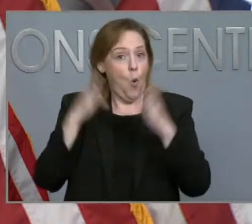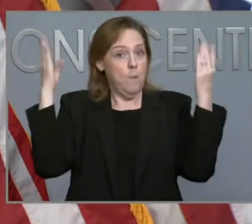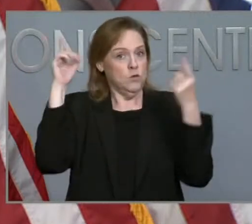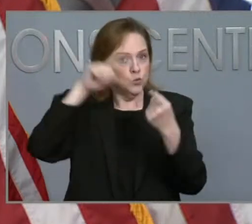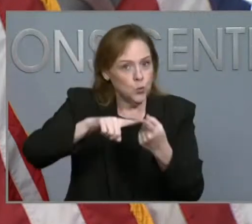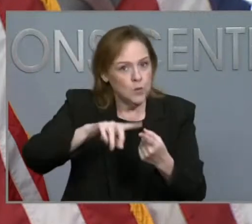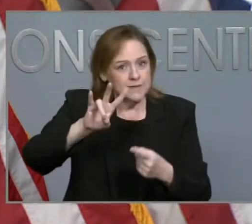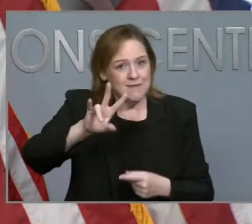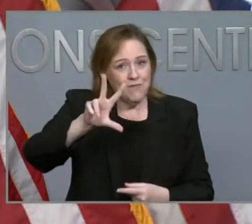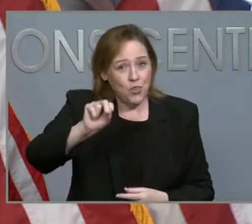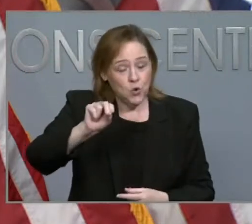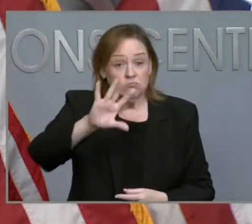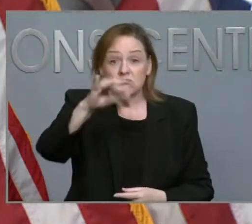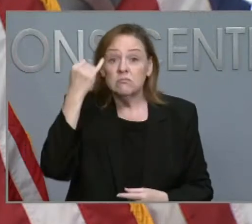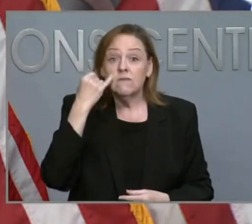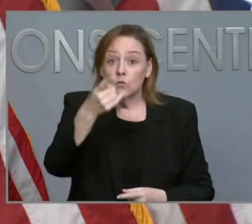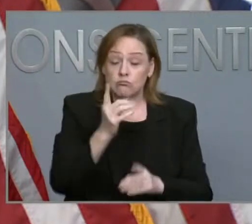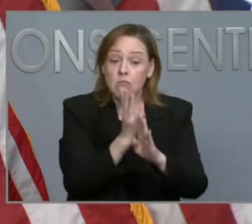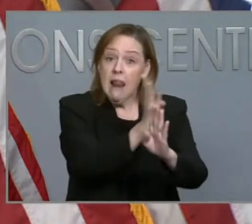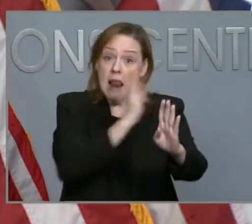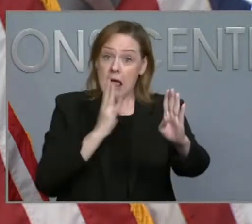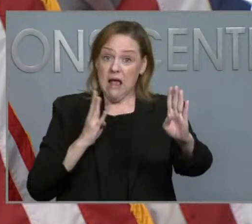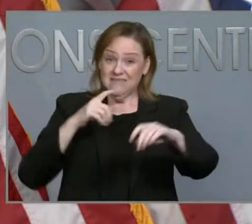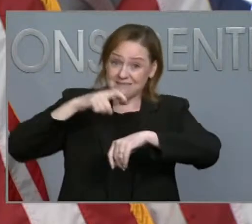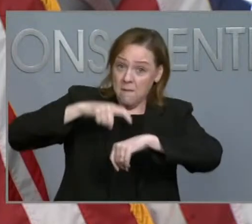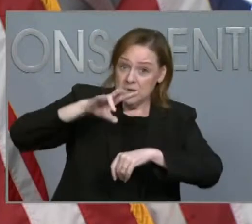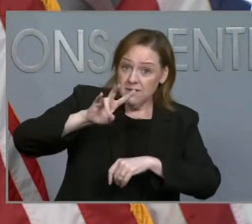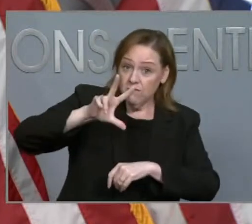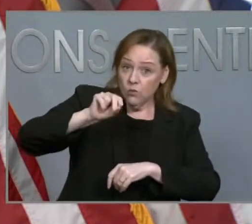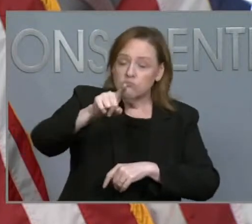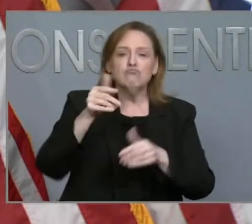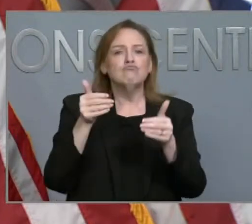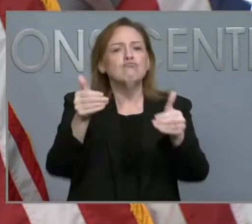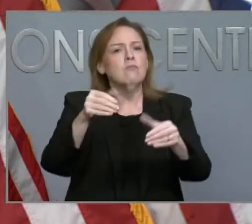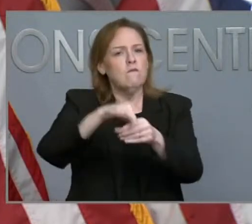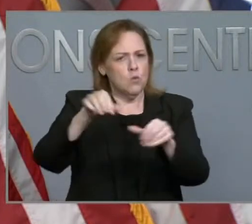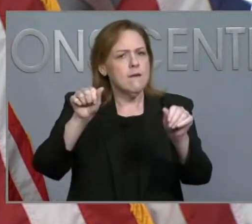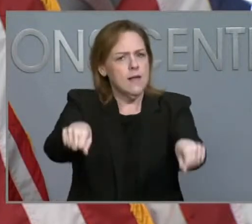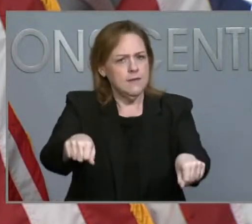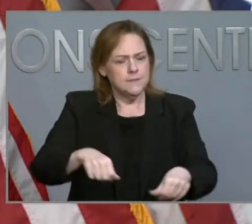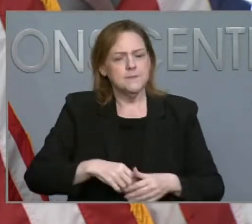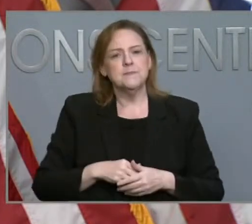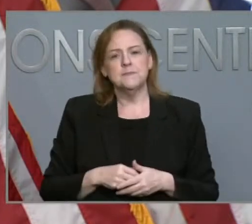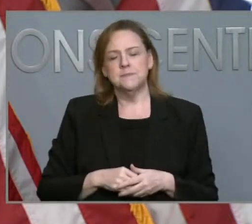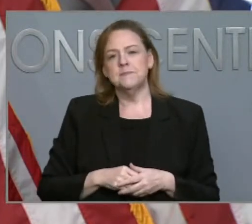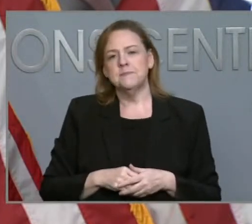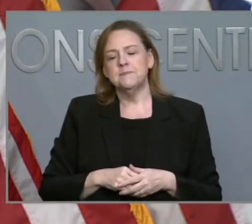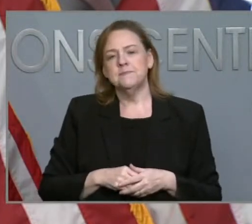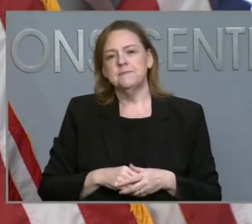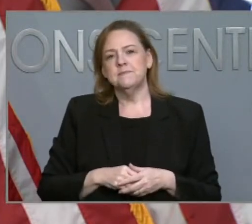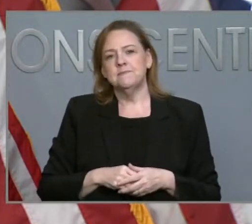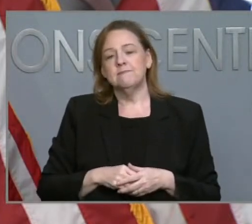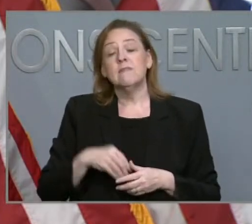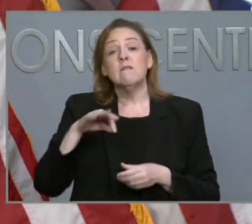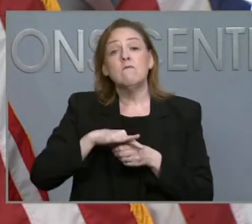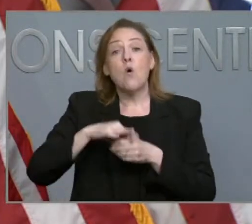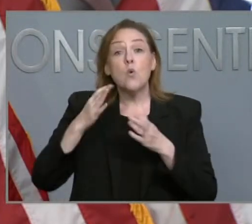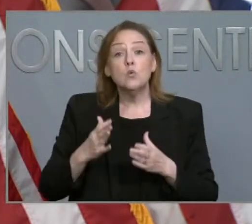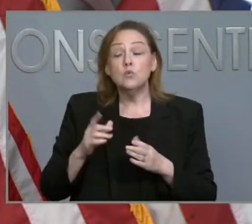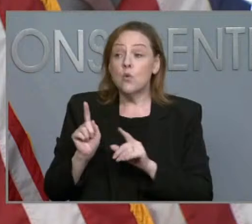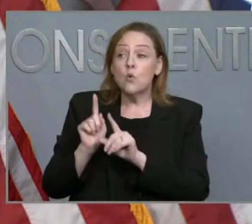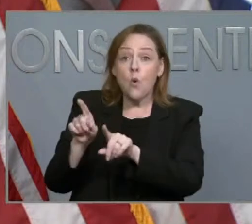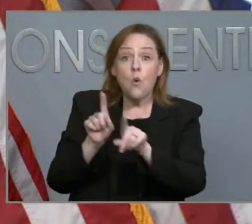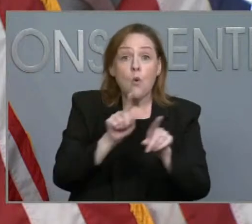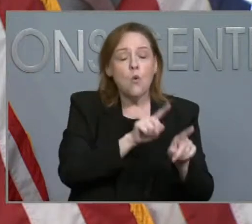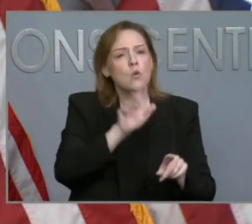And if you are in line at 7:30 p.m., you will be able to vote. Voters should go to their